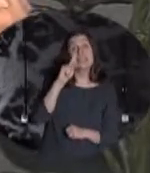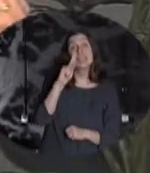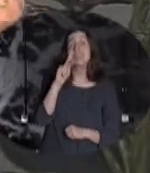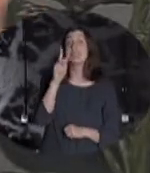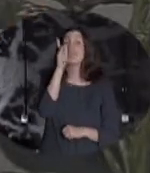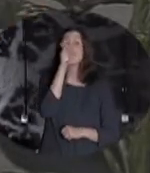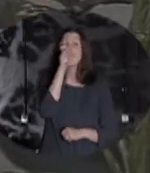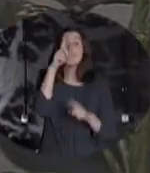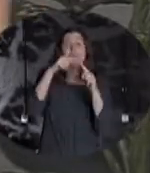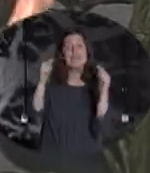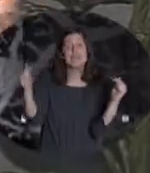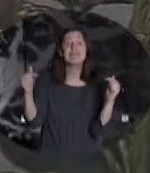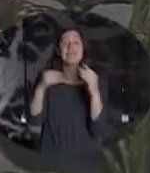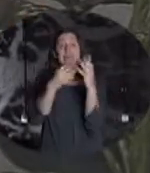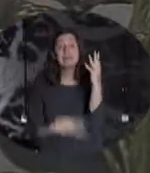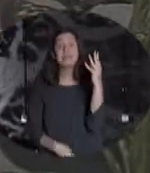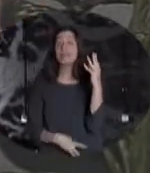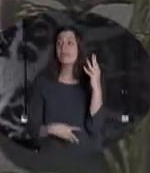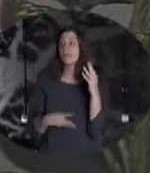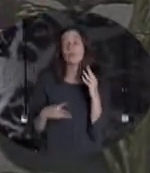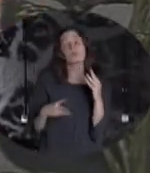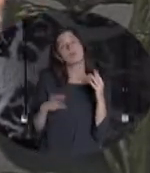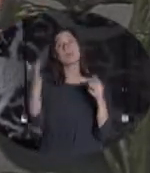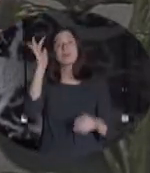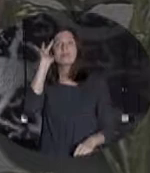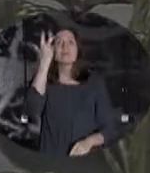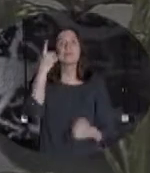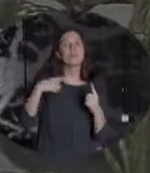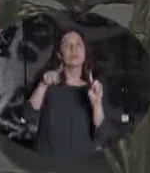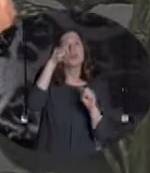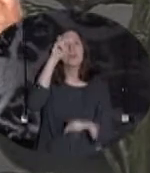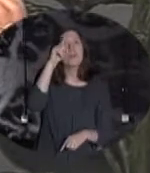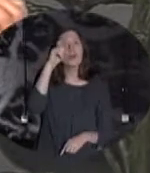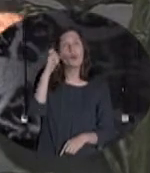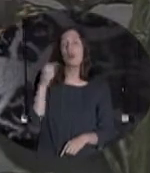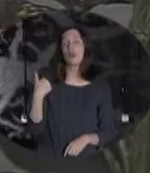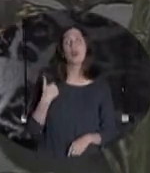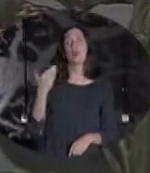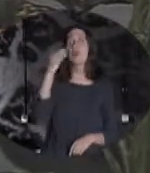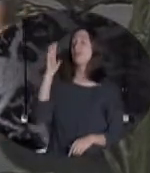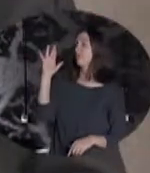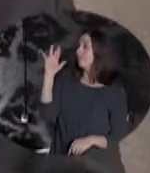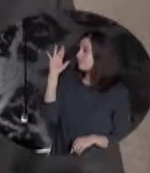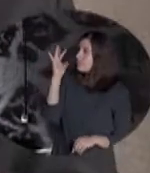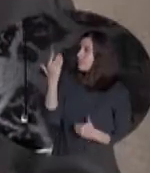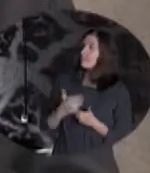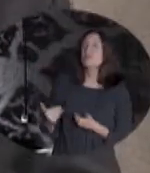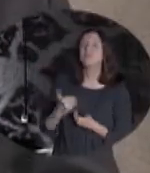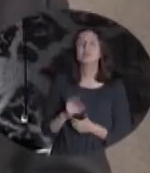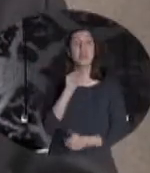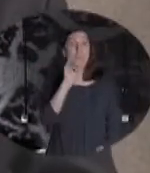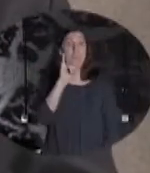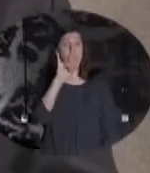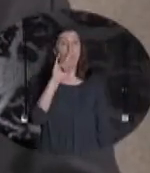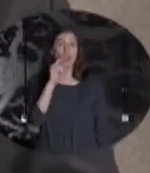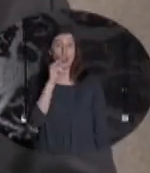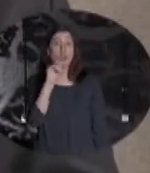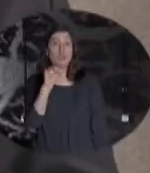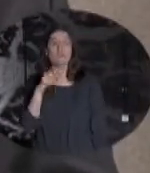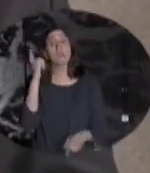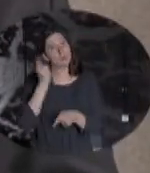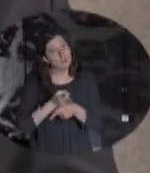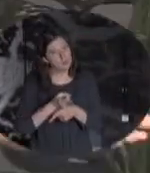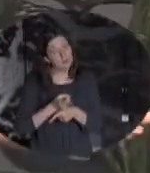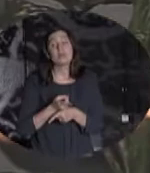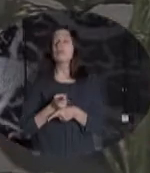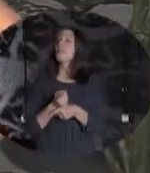and ants, they are such new nuisances in the summer months. Sure. I know they're the bane of my existence. Midges. Oh, yeah. Midges. Yes. So what